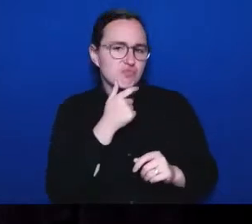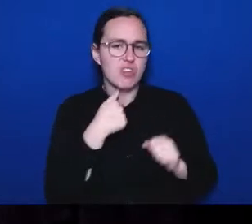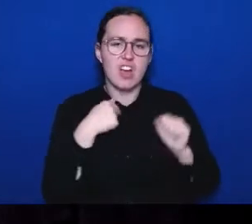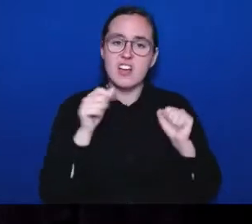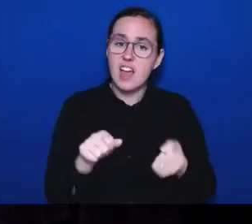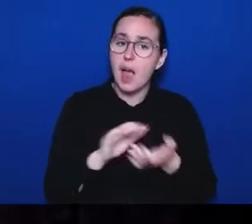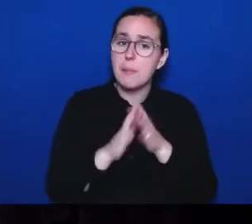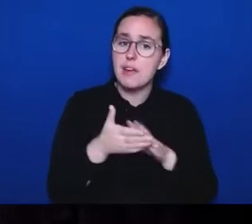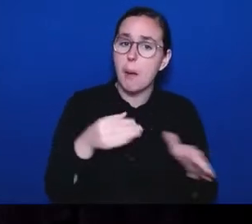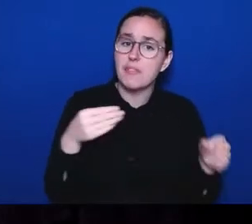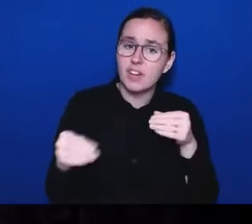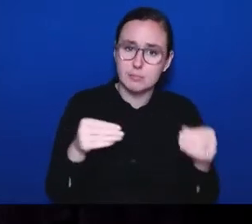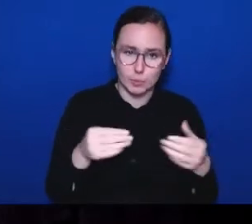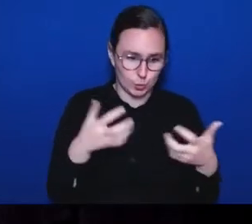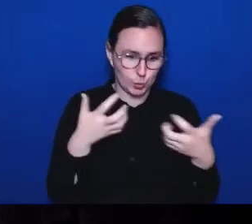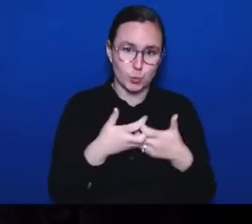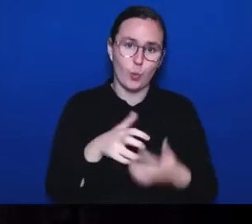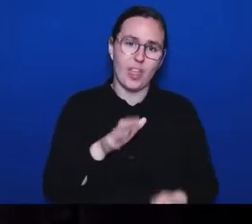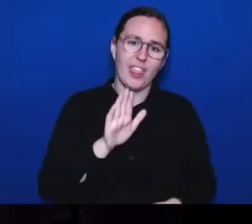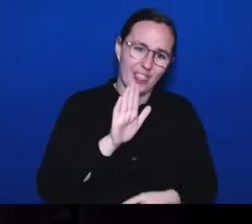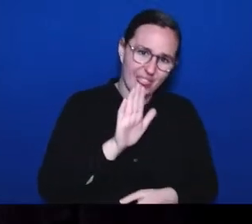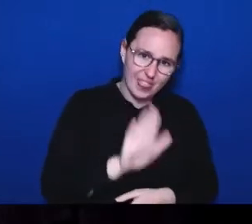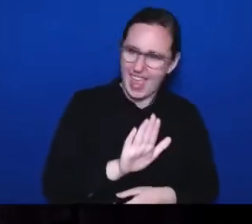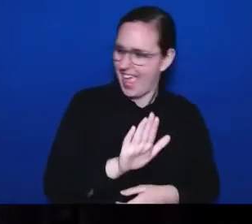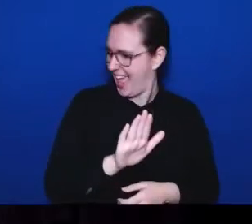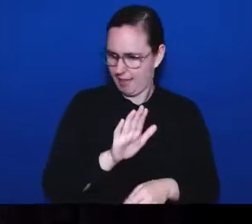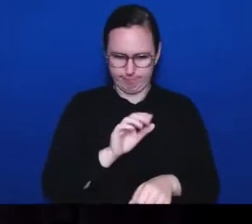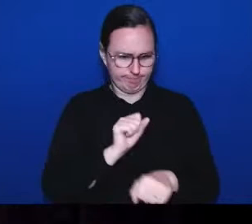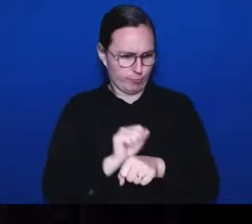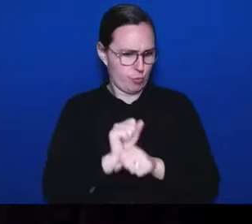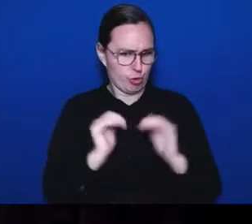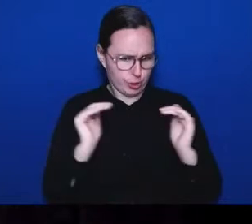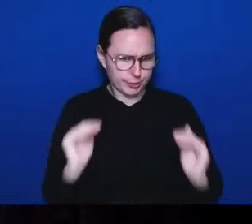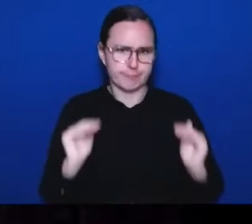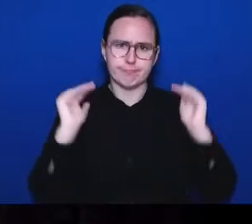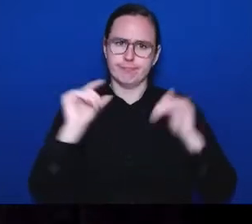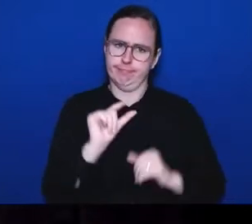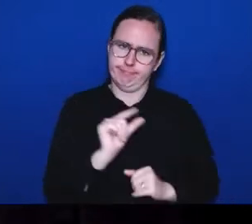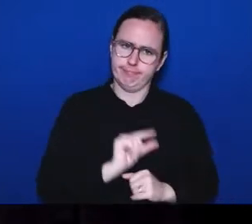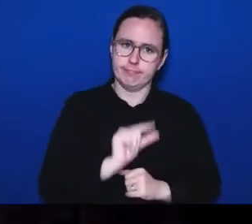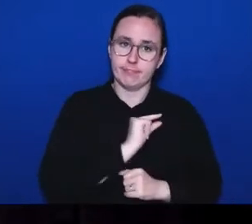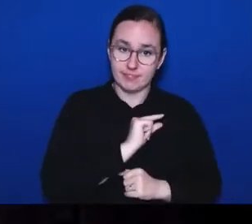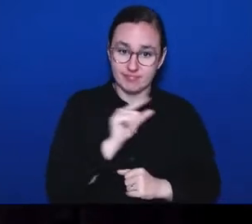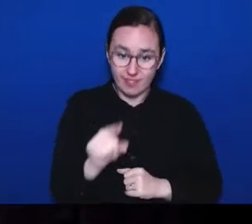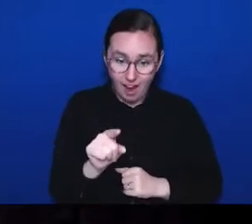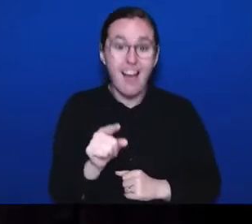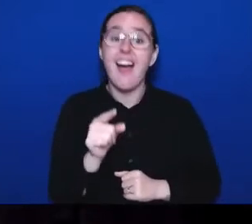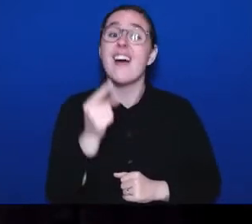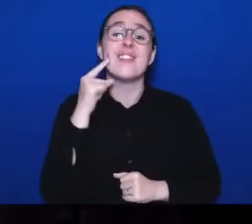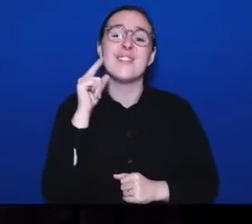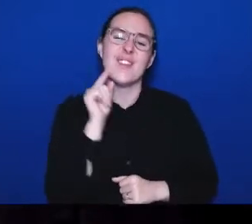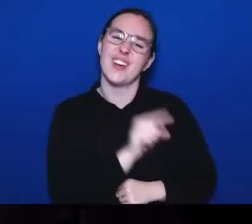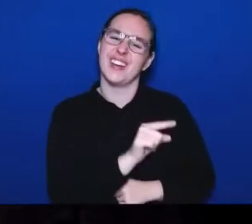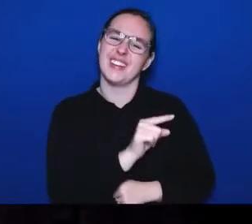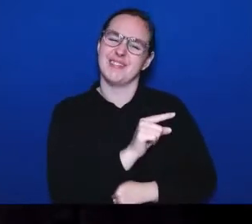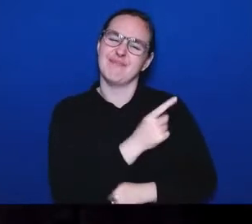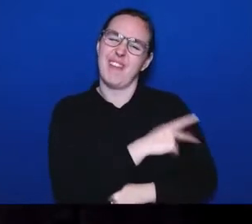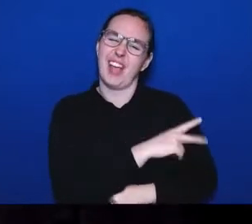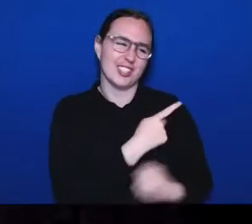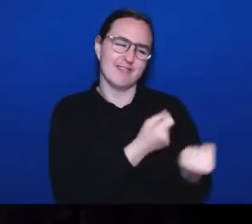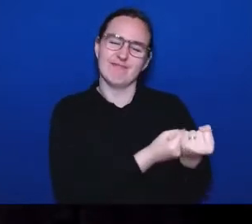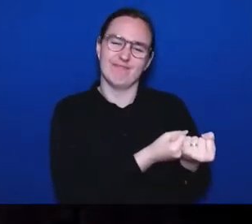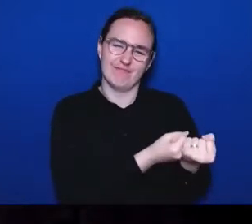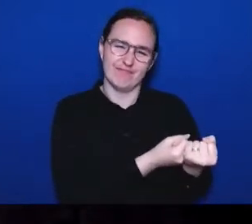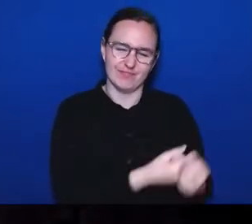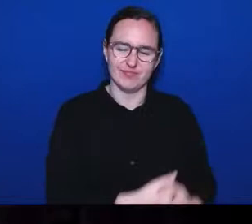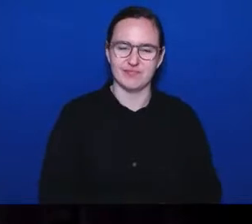importantly, for their patients. With respect to the tentative physician master agreement, I'm happy to announce that the province and the doctors